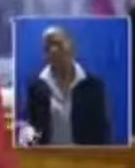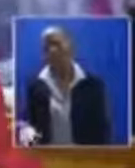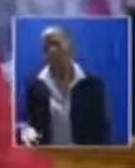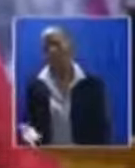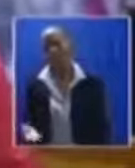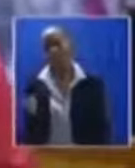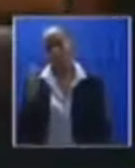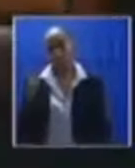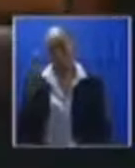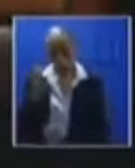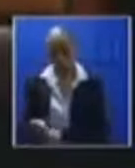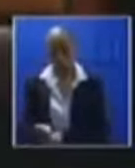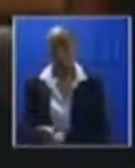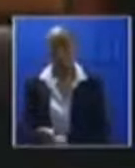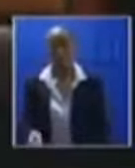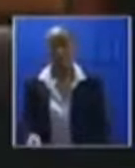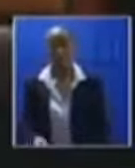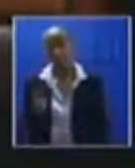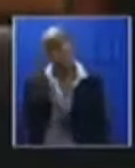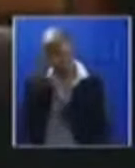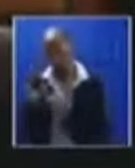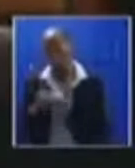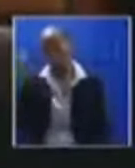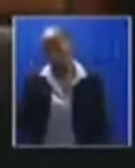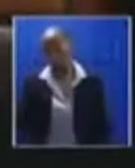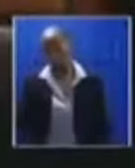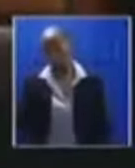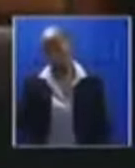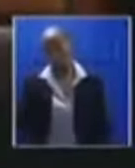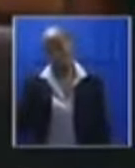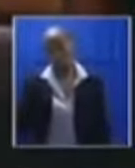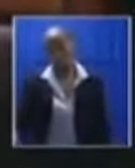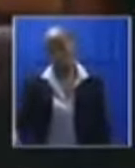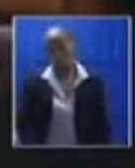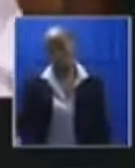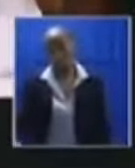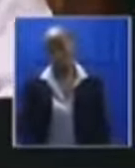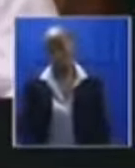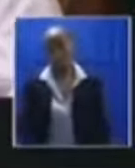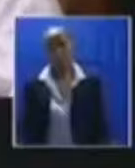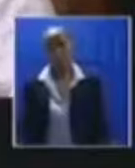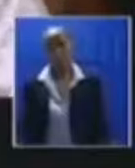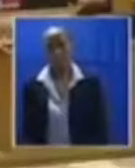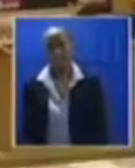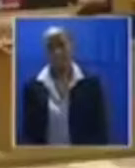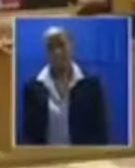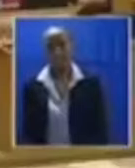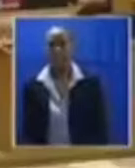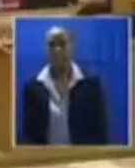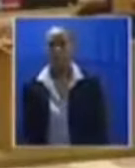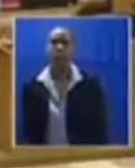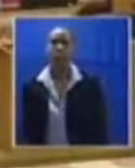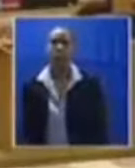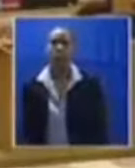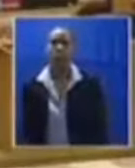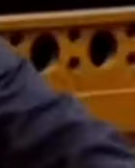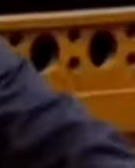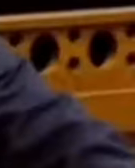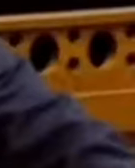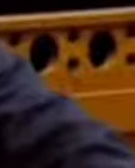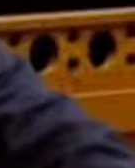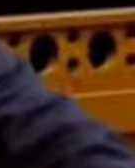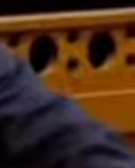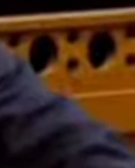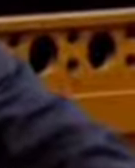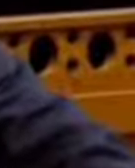If you don't, it's out of order. Honorable member, take your seat. I'm speaking to you. I'm addressing you appropriately. Otherwise, I could throw this glass at you.